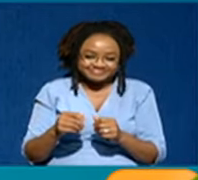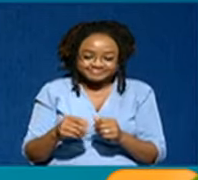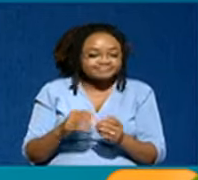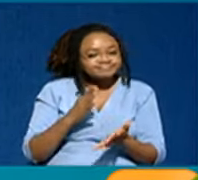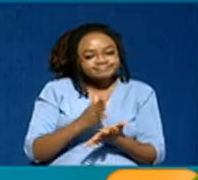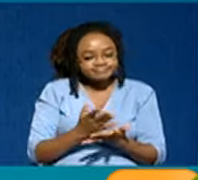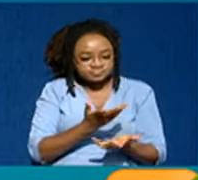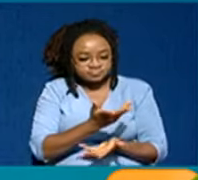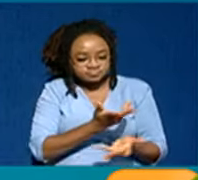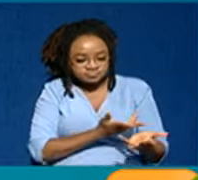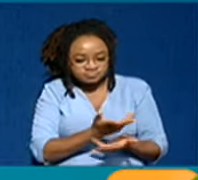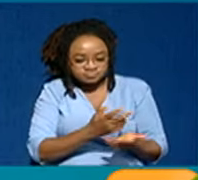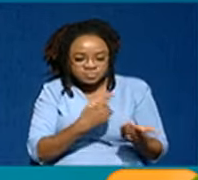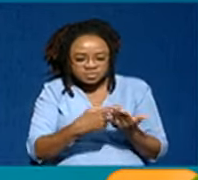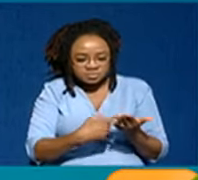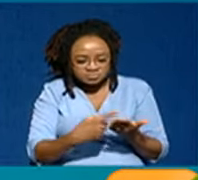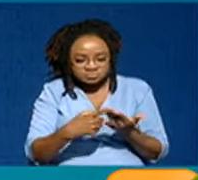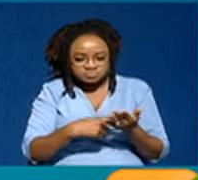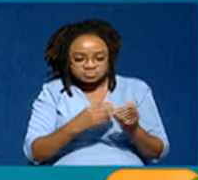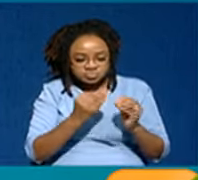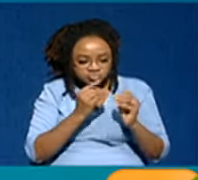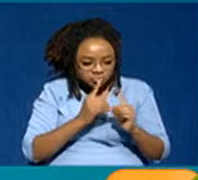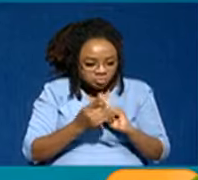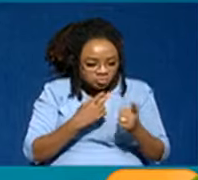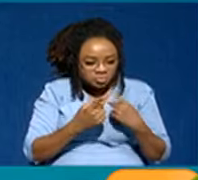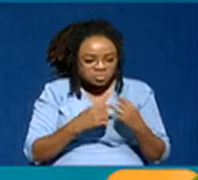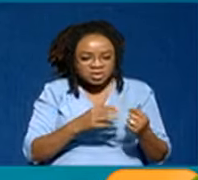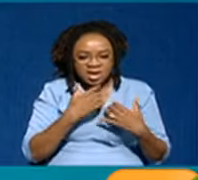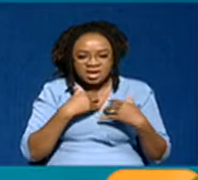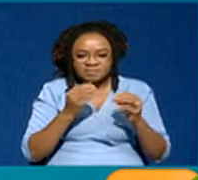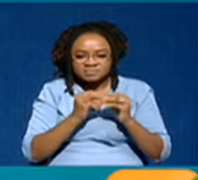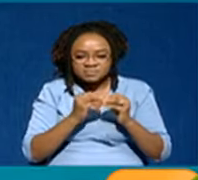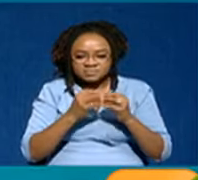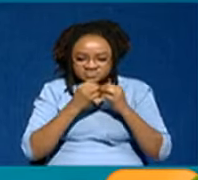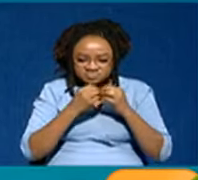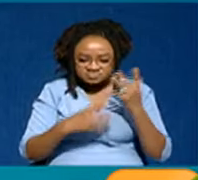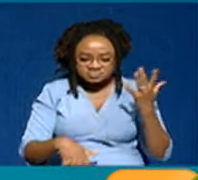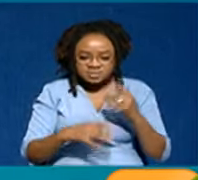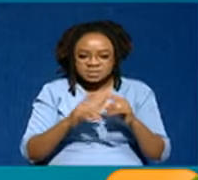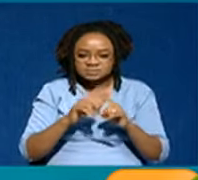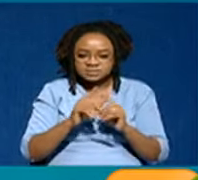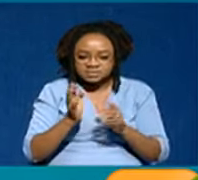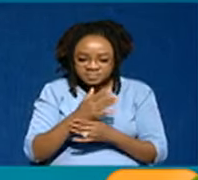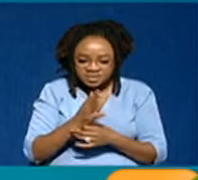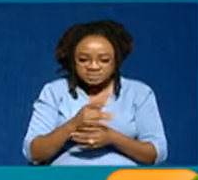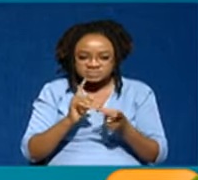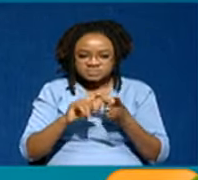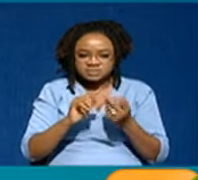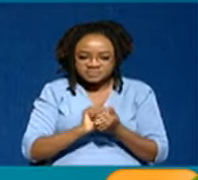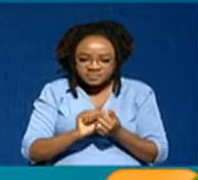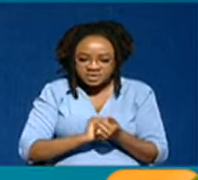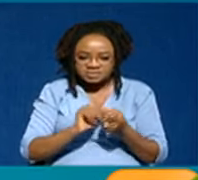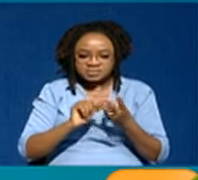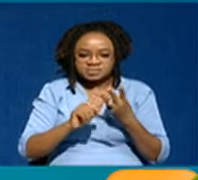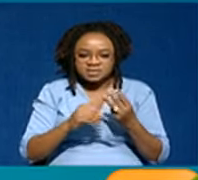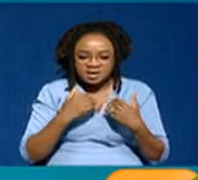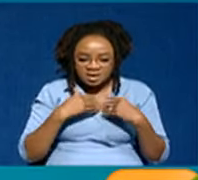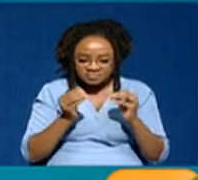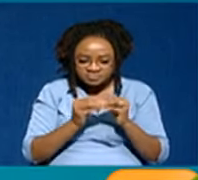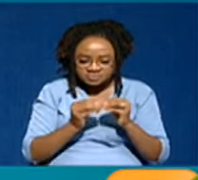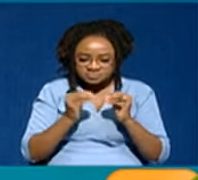we've had more than six meetings with government. Even from Thursday, there was a meeting on Friday, there was a meeting today, there's a meeting still